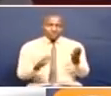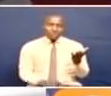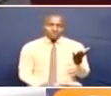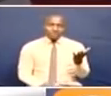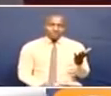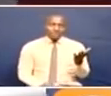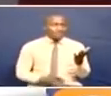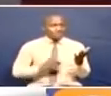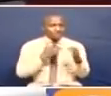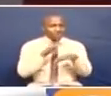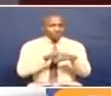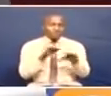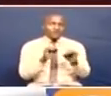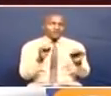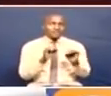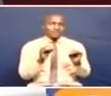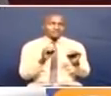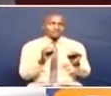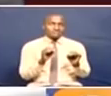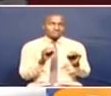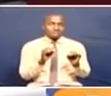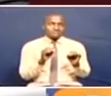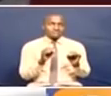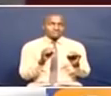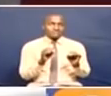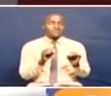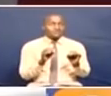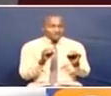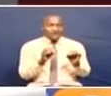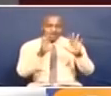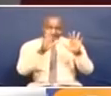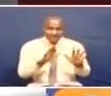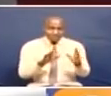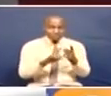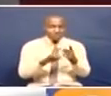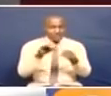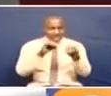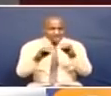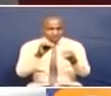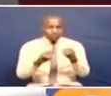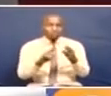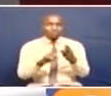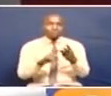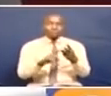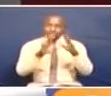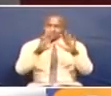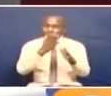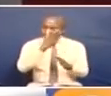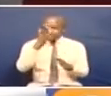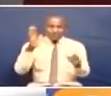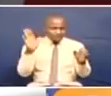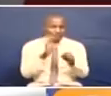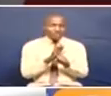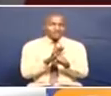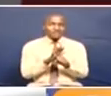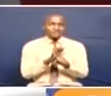feel good at all to have invested in a campaign, to have invested in an election, you know, to go out there and, you know, with your heart and soul and mind,